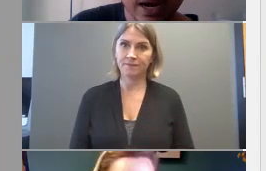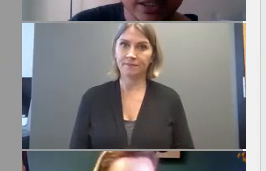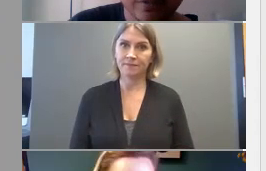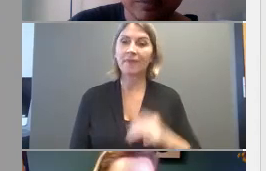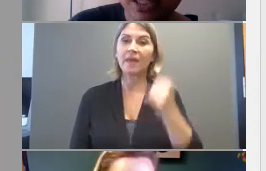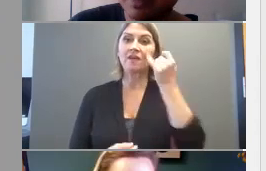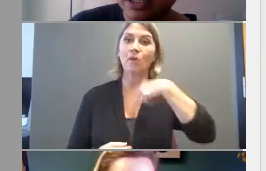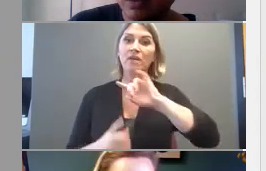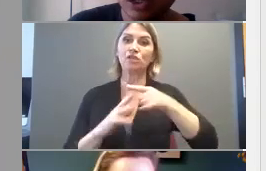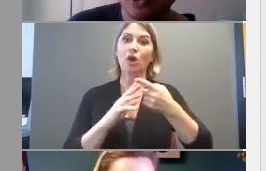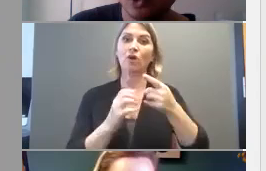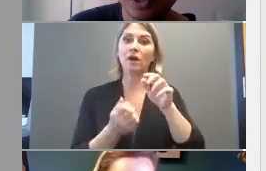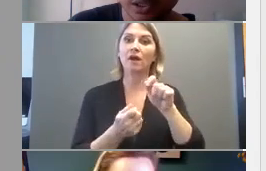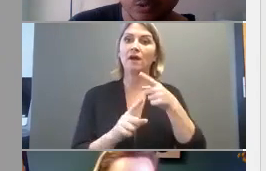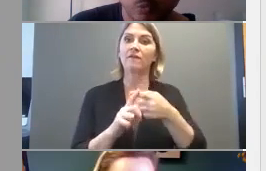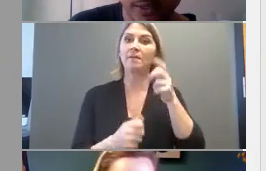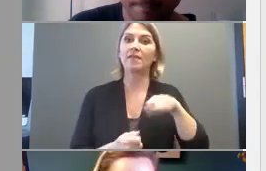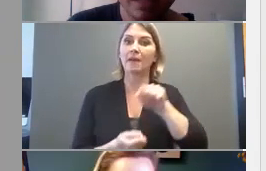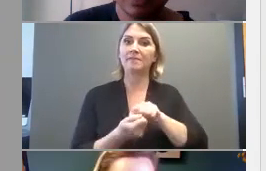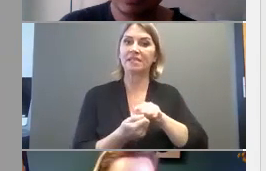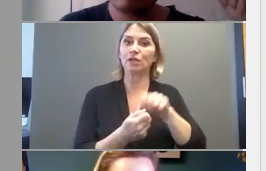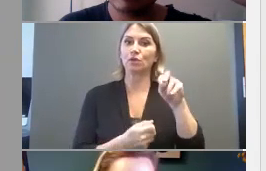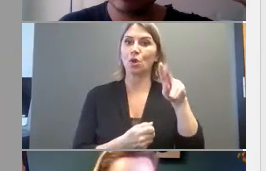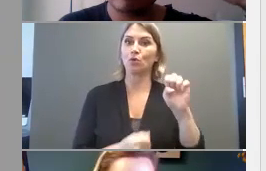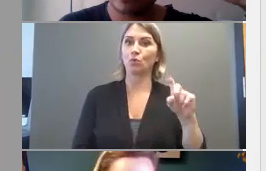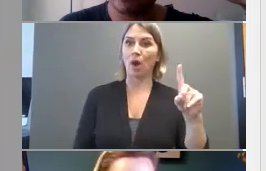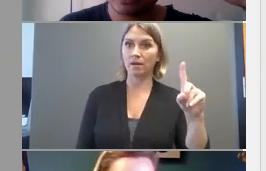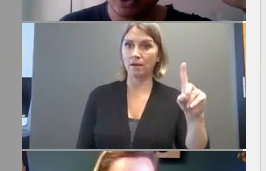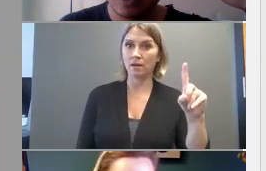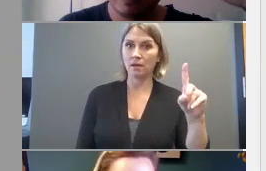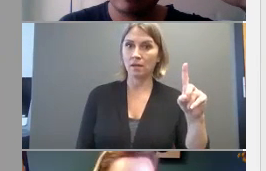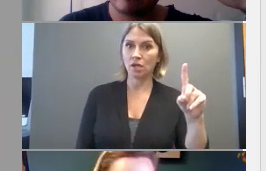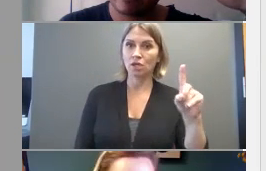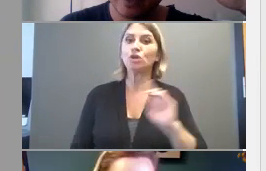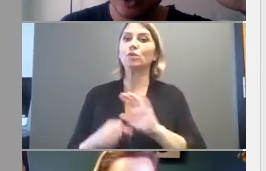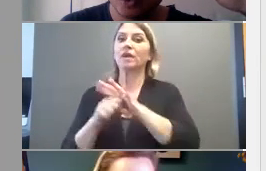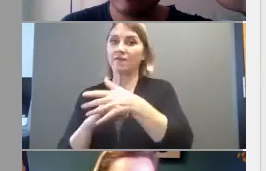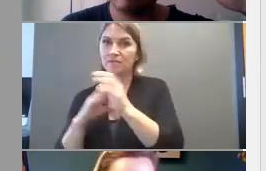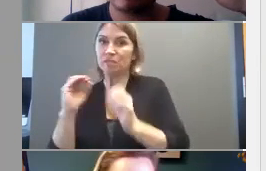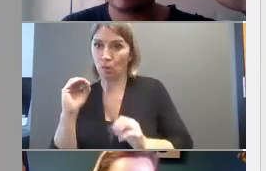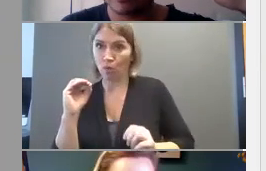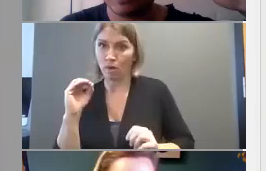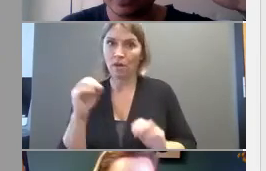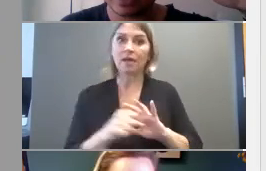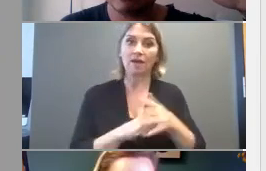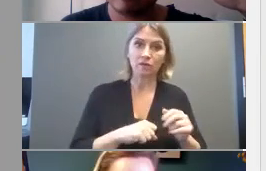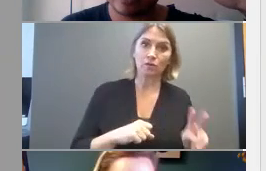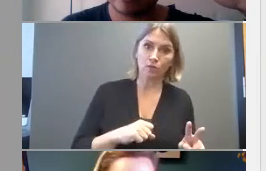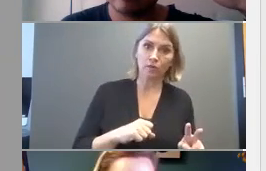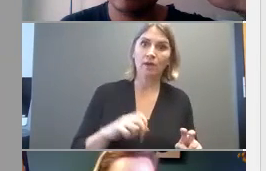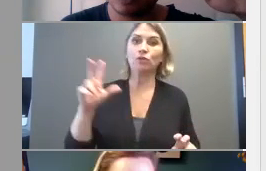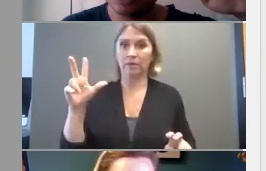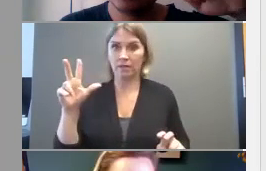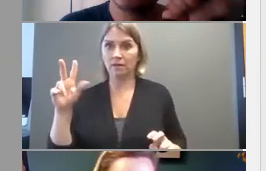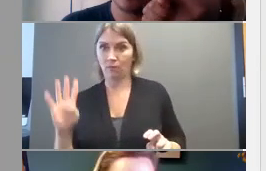if we had started from this particular node here, 1, then we would have covered 0, we would have covered 2, we would have covered 3, and we